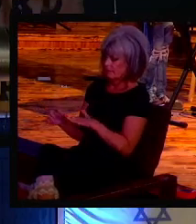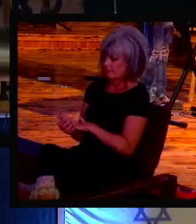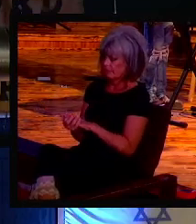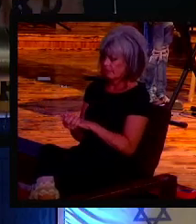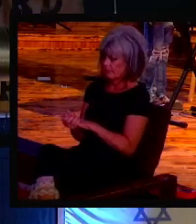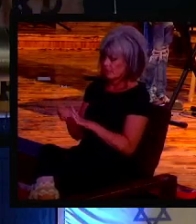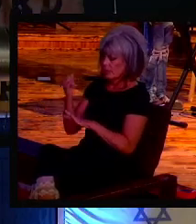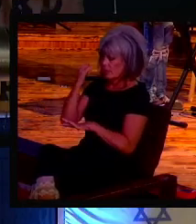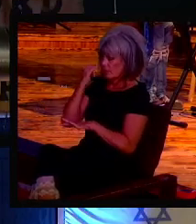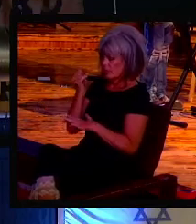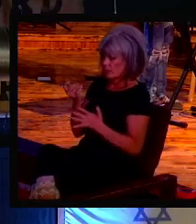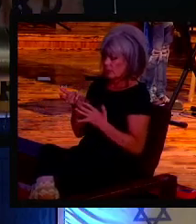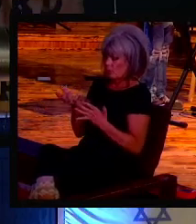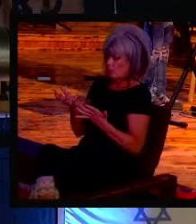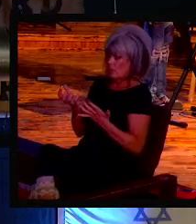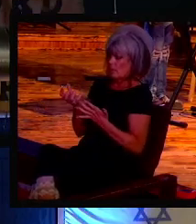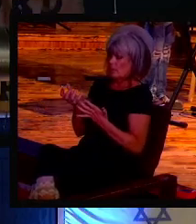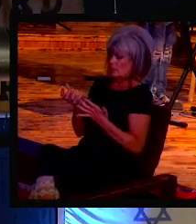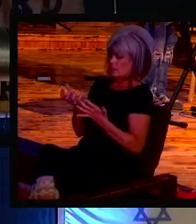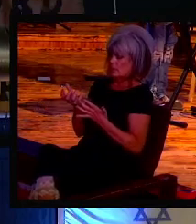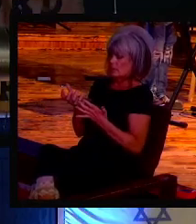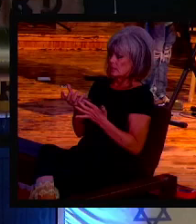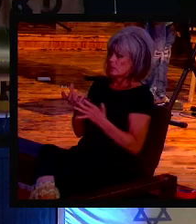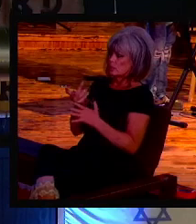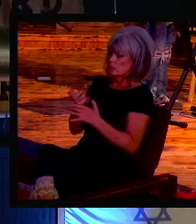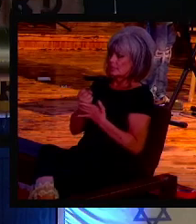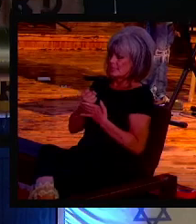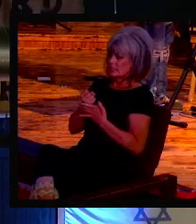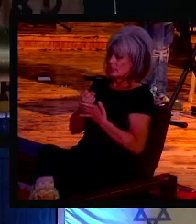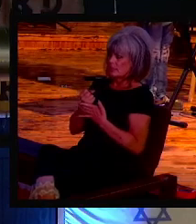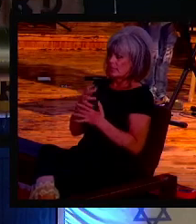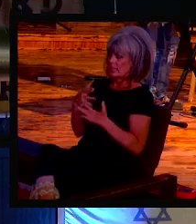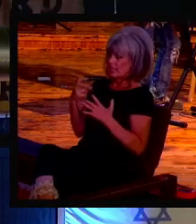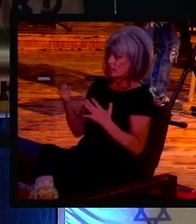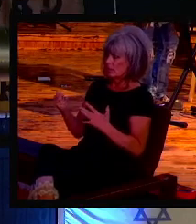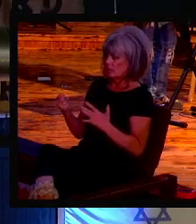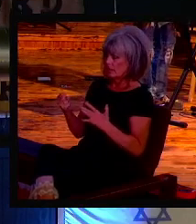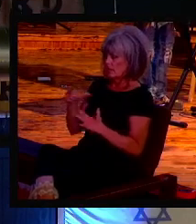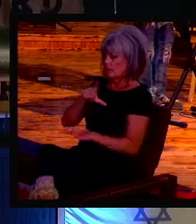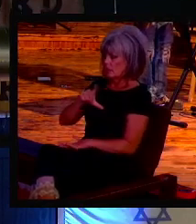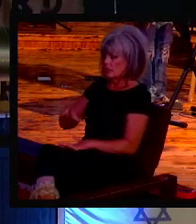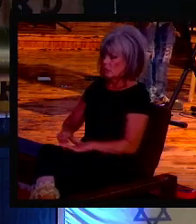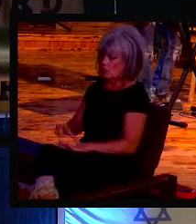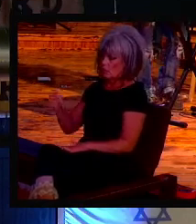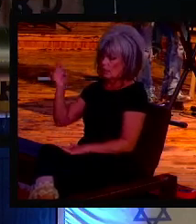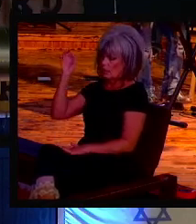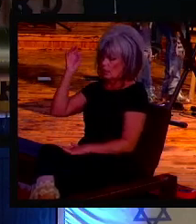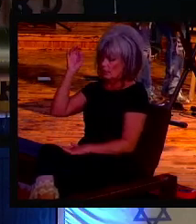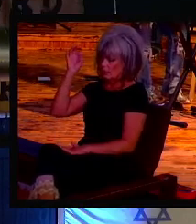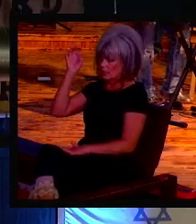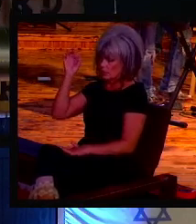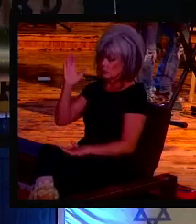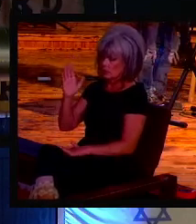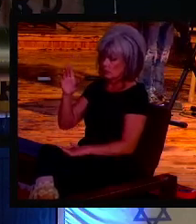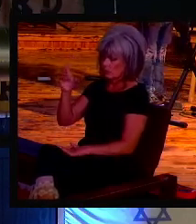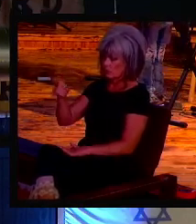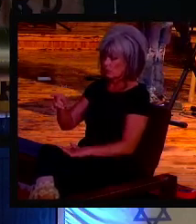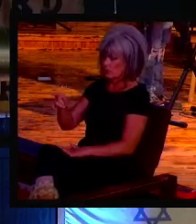So if you want to receive healing, you want the Lord to minister to you, I'm going to have our worship team play right now, and I want you to make your way up here